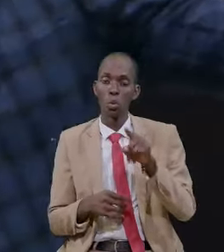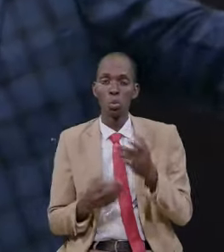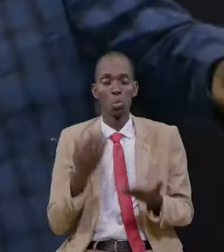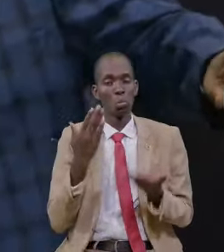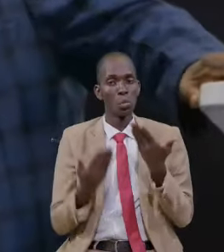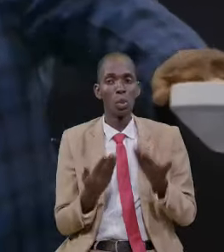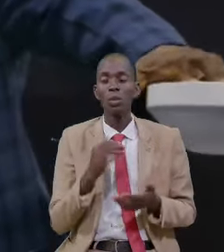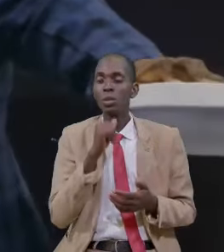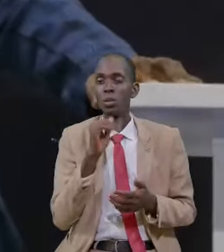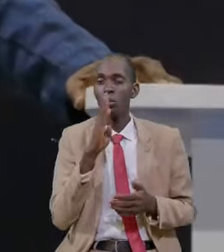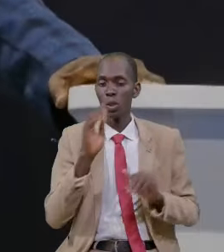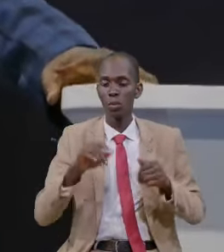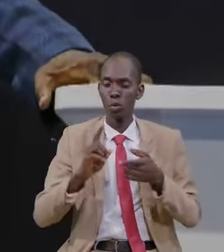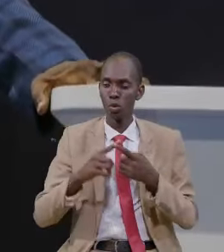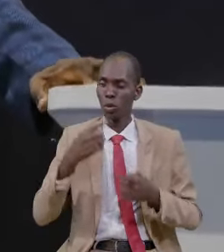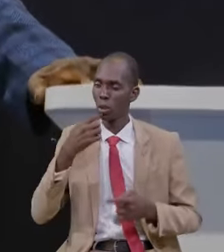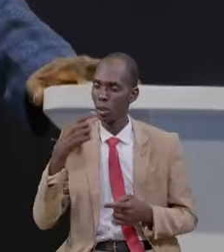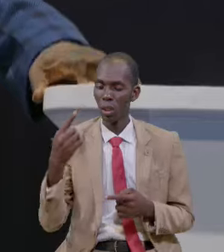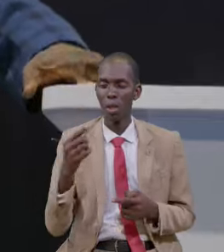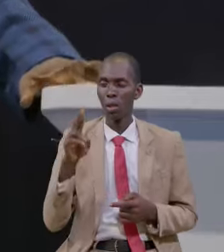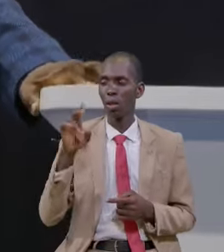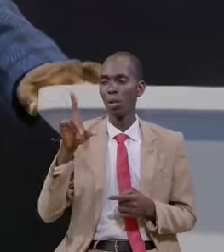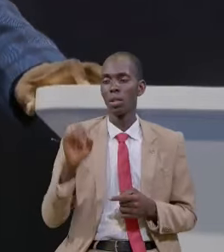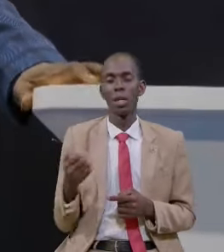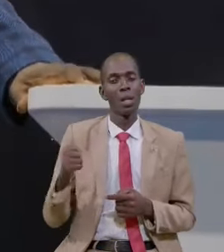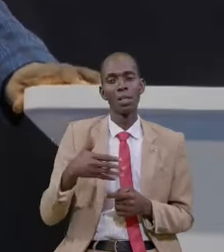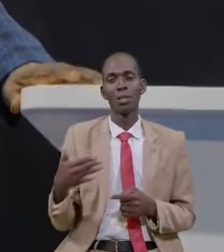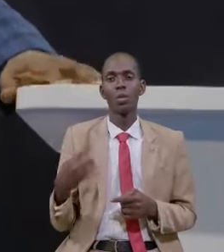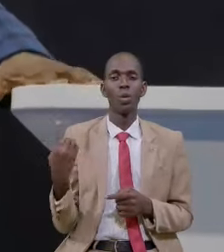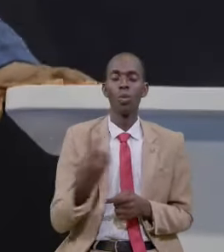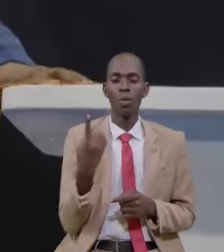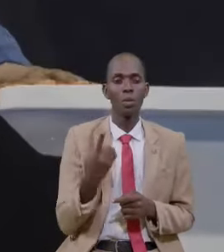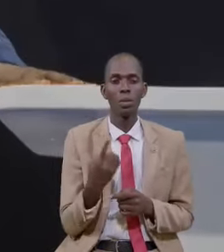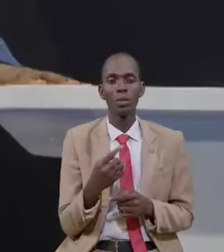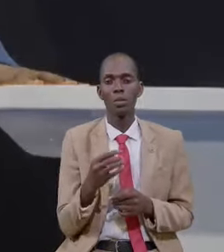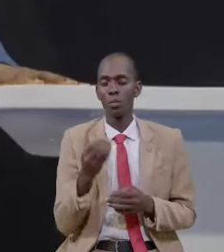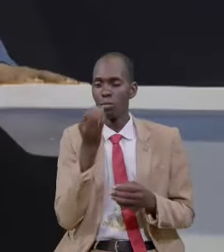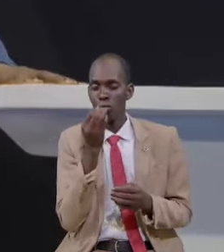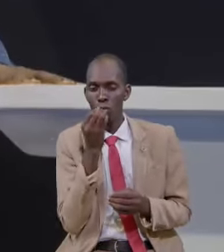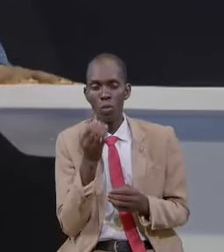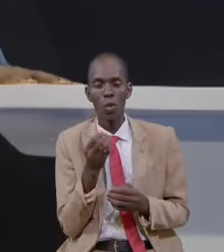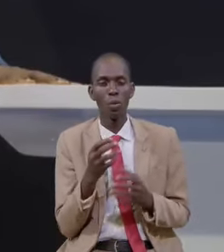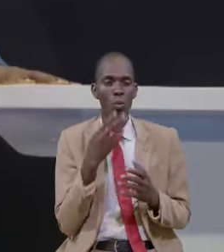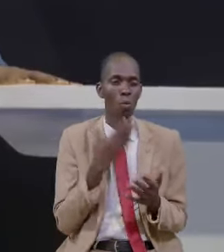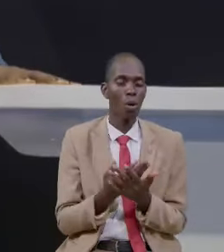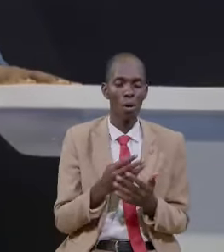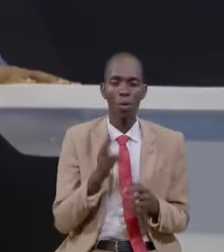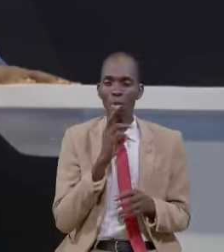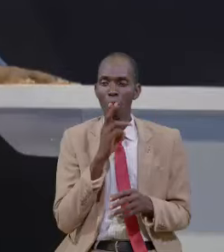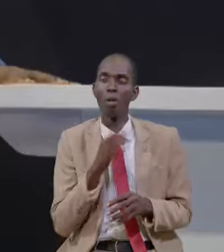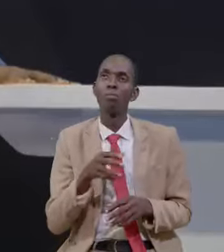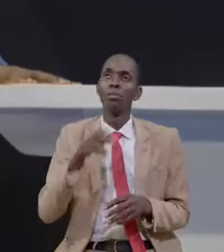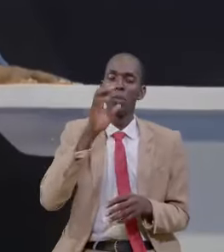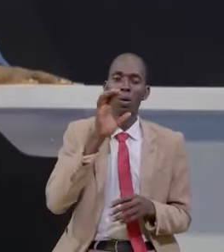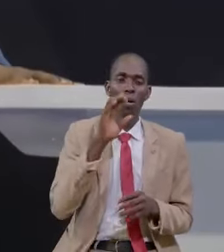to ulcer. All you do, you take much milk, you take much water, you take whatever that